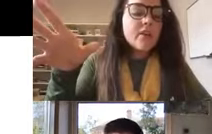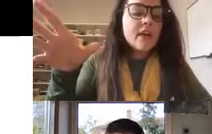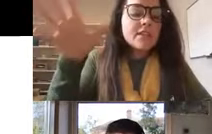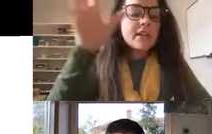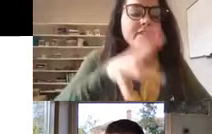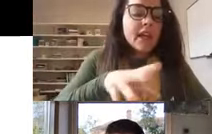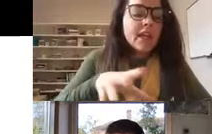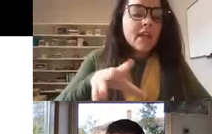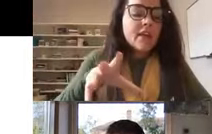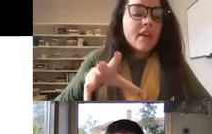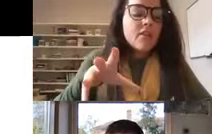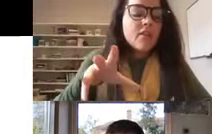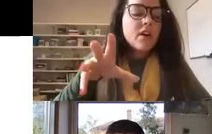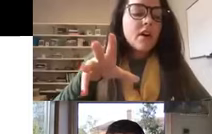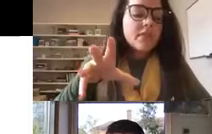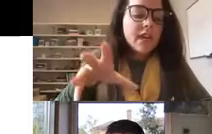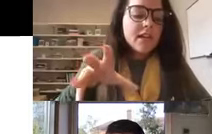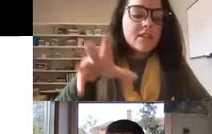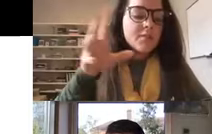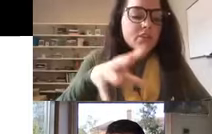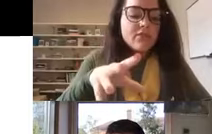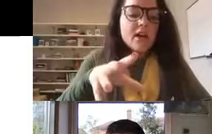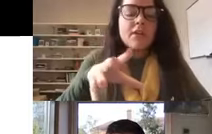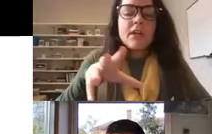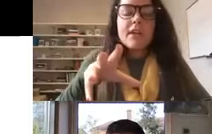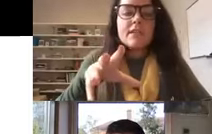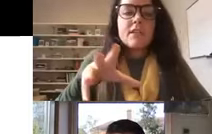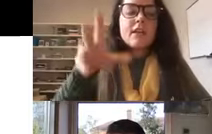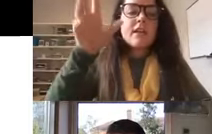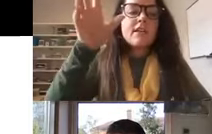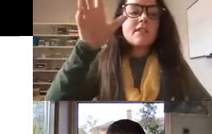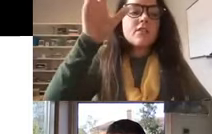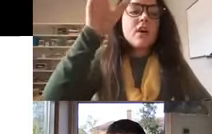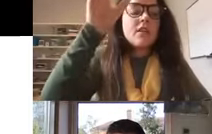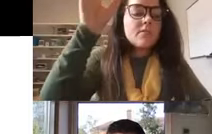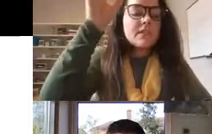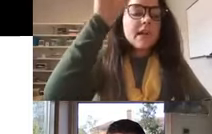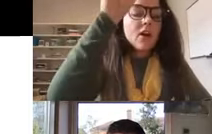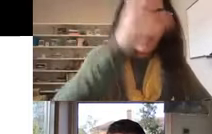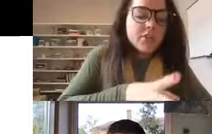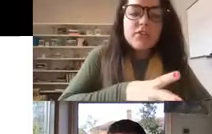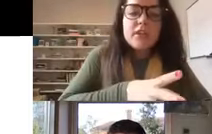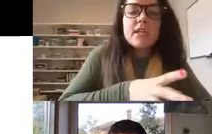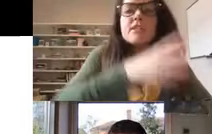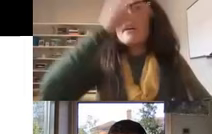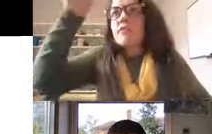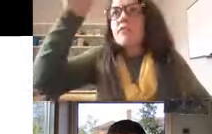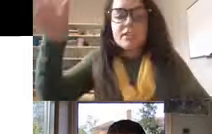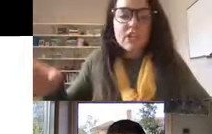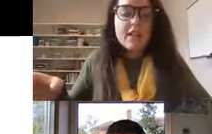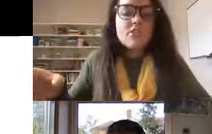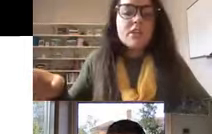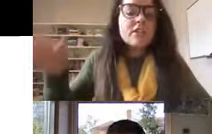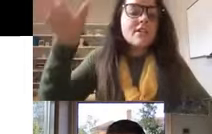of segregating complicated spatial phenomenon into columns like opportunities